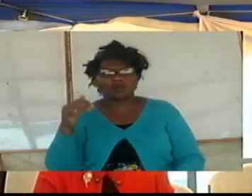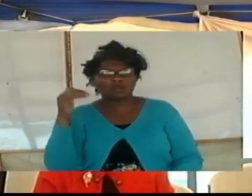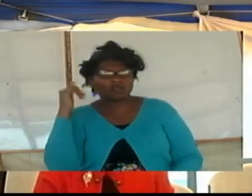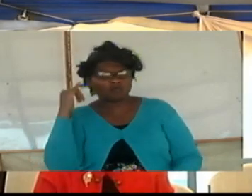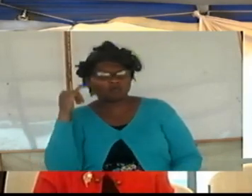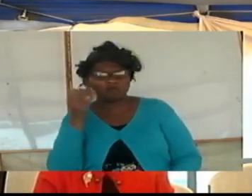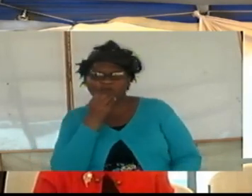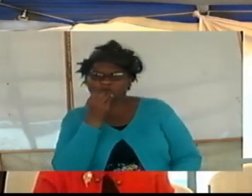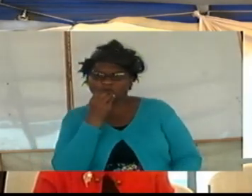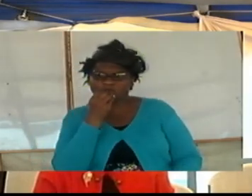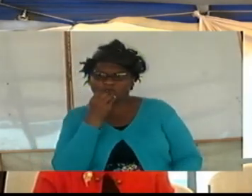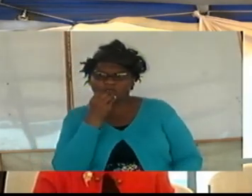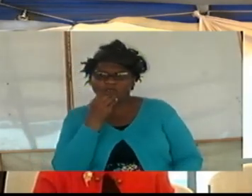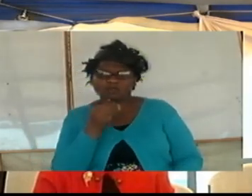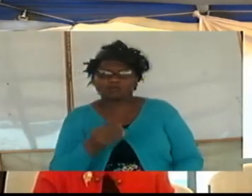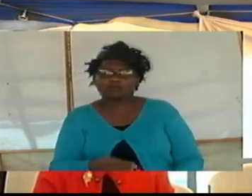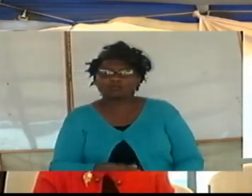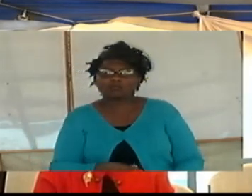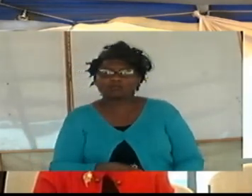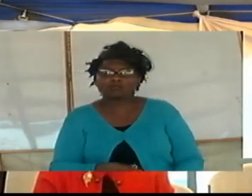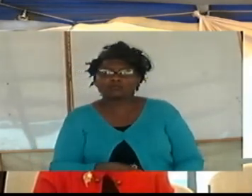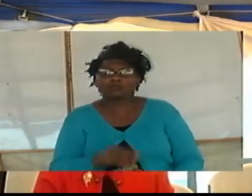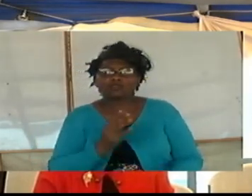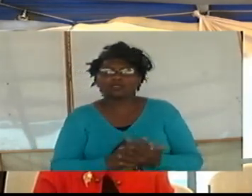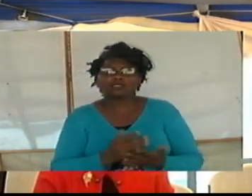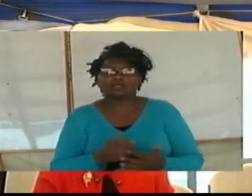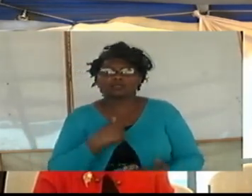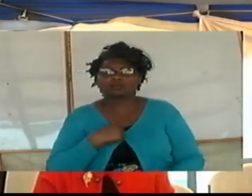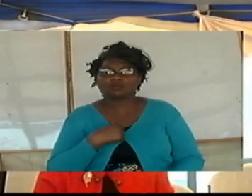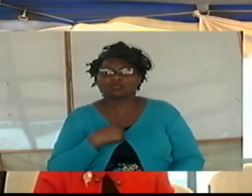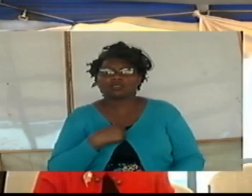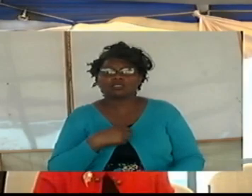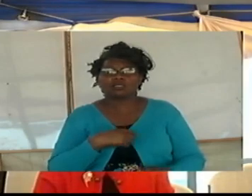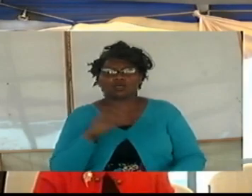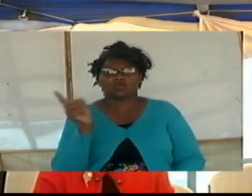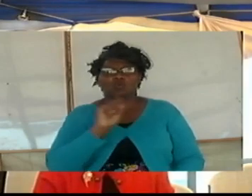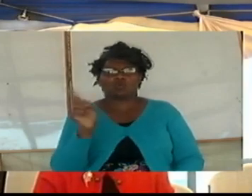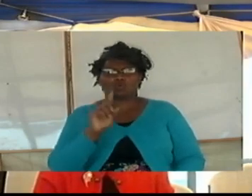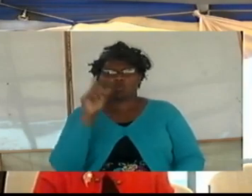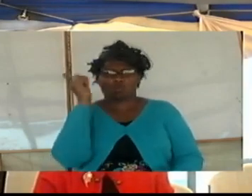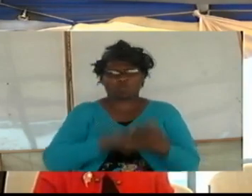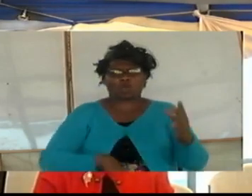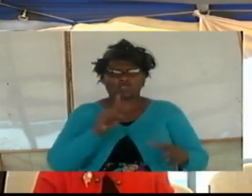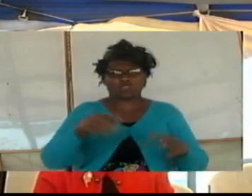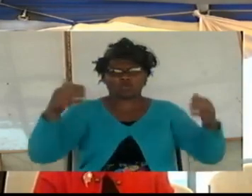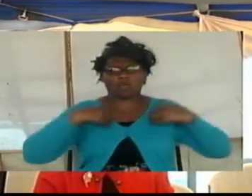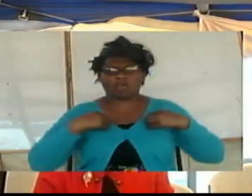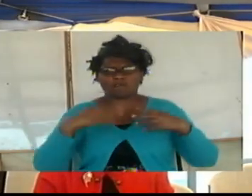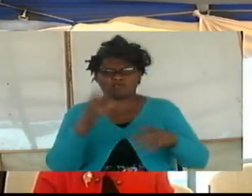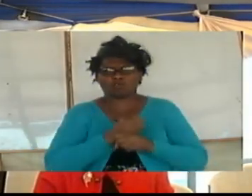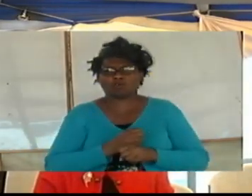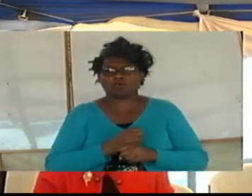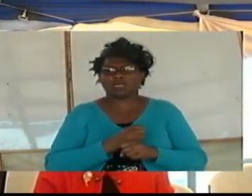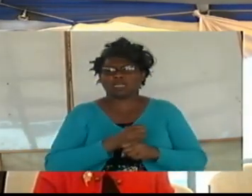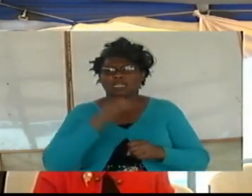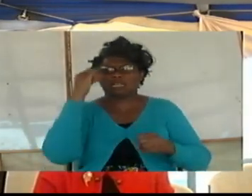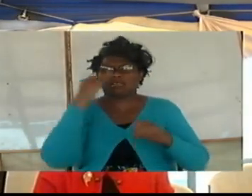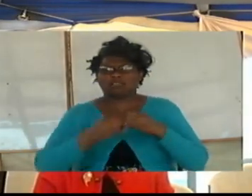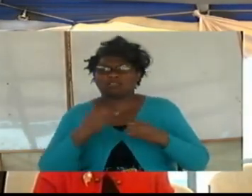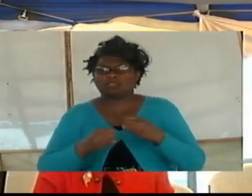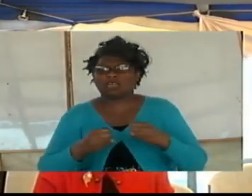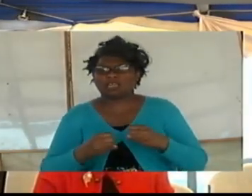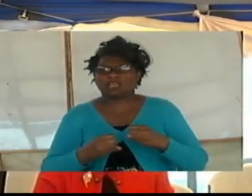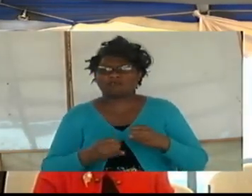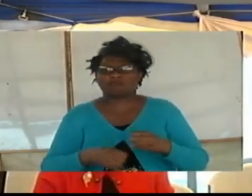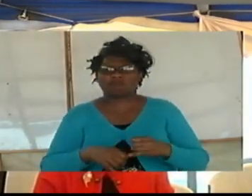eat and stuff like that. And then he just stopped me and said, what you have? Then he just took out a knife right then and there. And I tell you, my heart